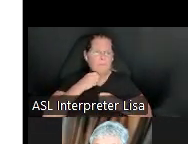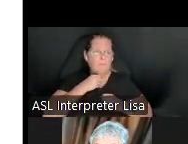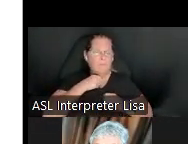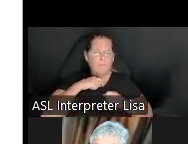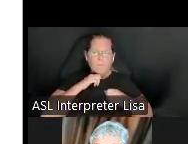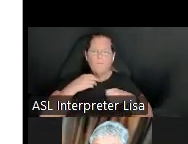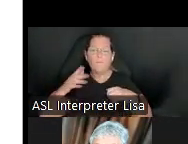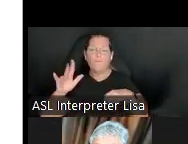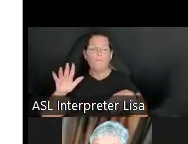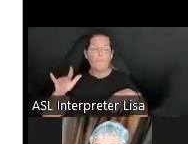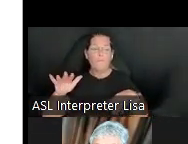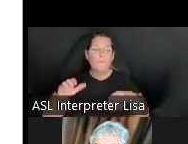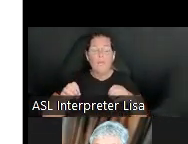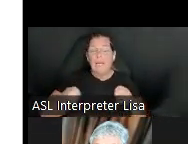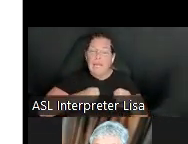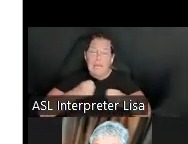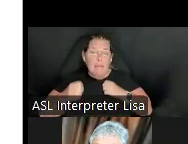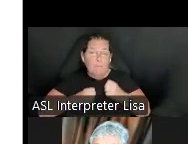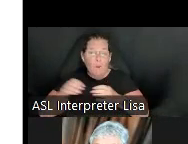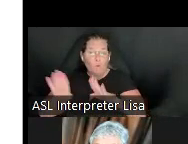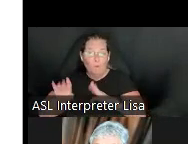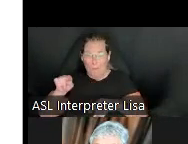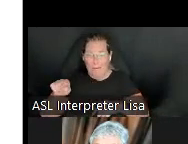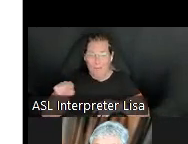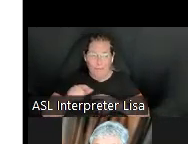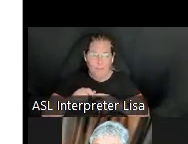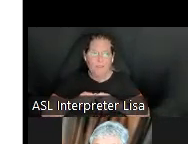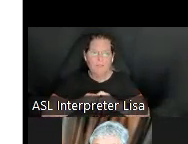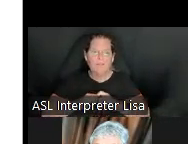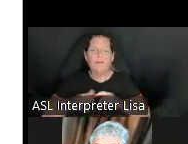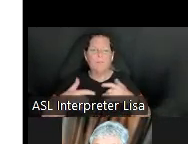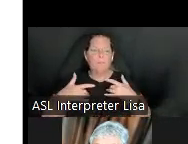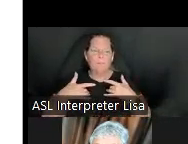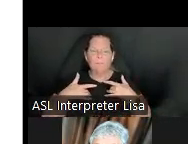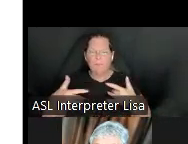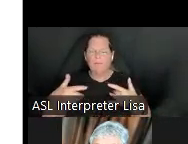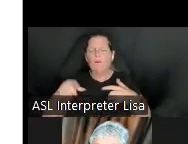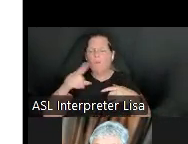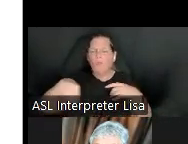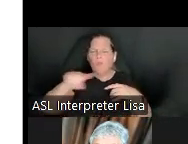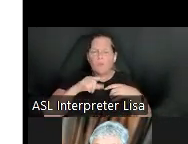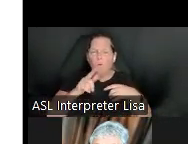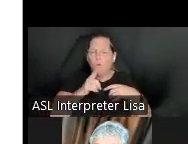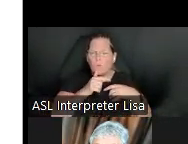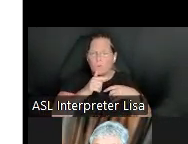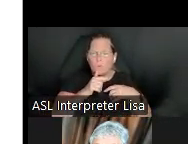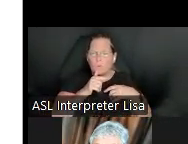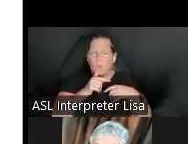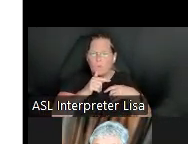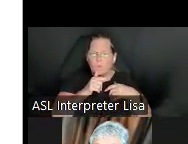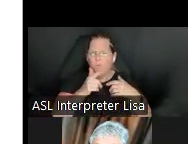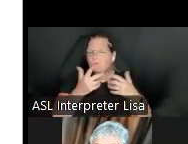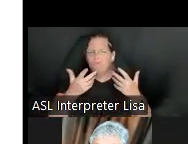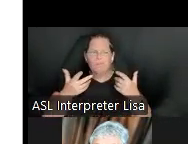As far as emotional and behavioral challenges, these are most common reasons individuals ending up losing